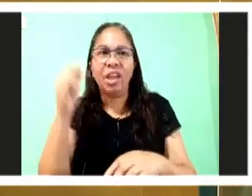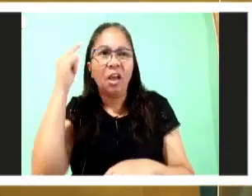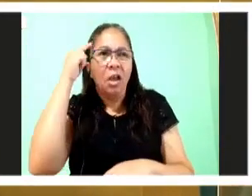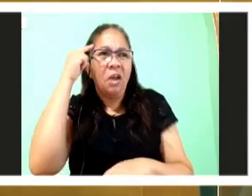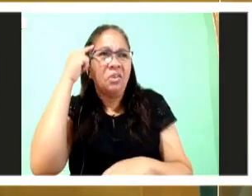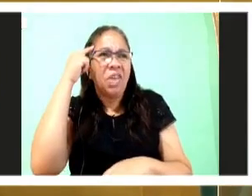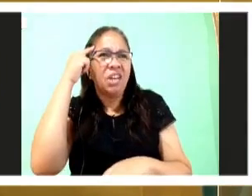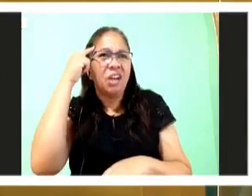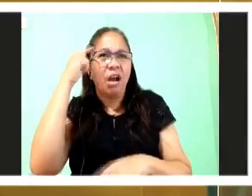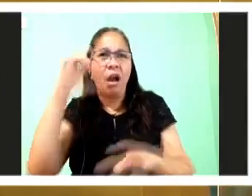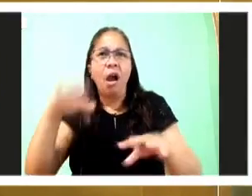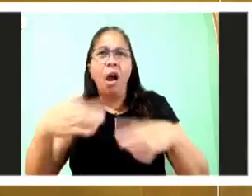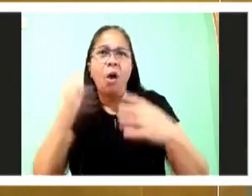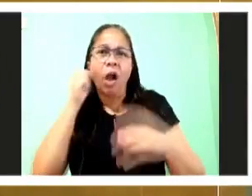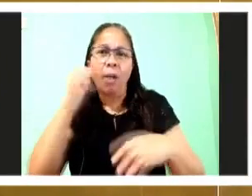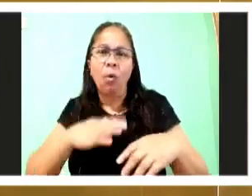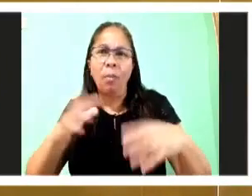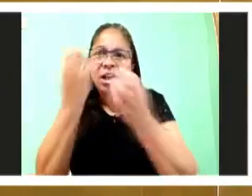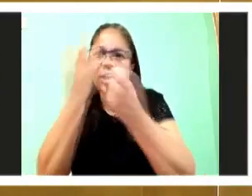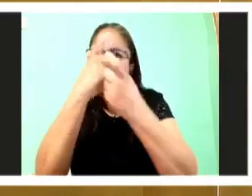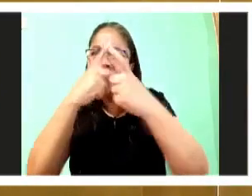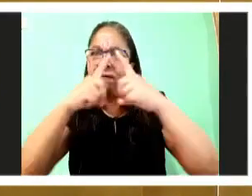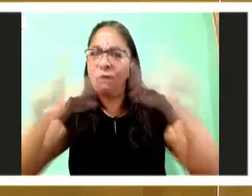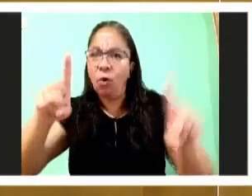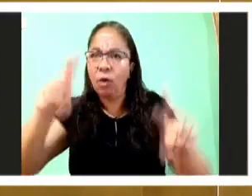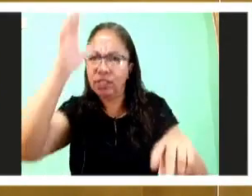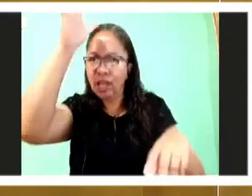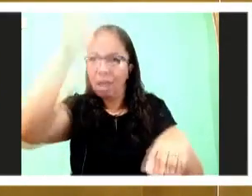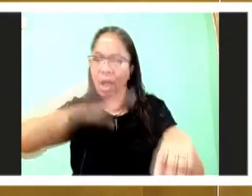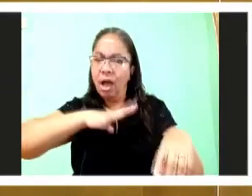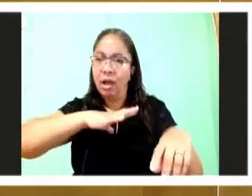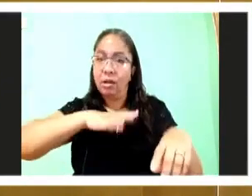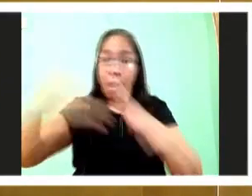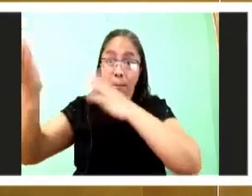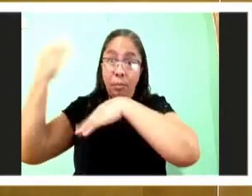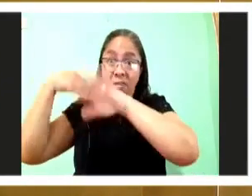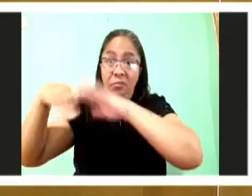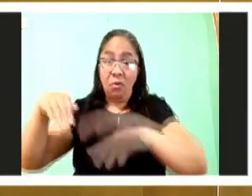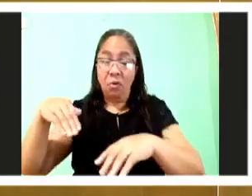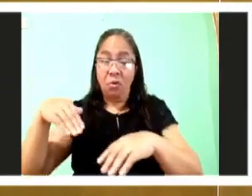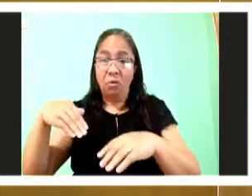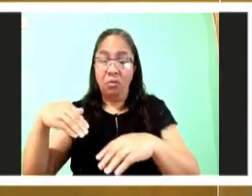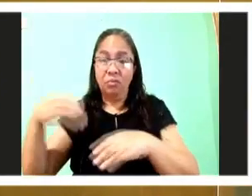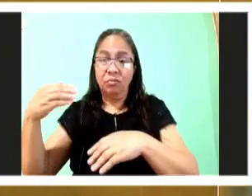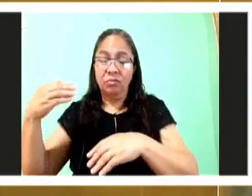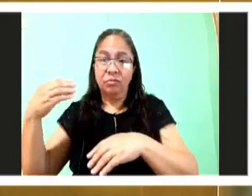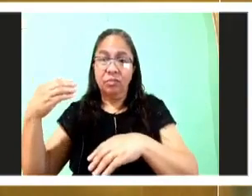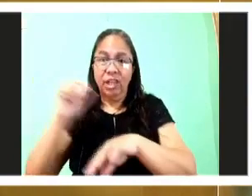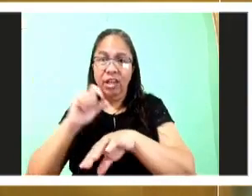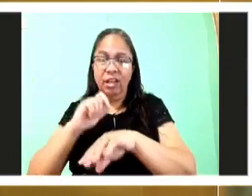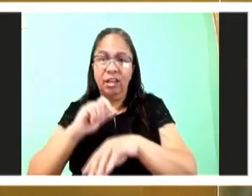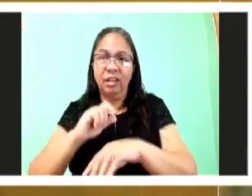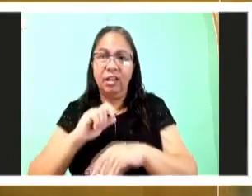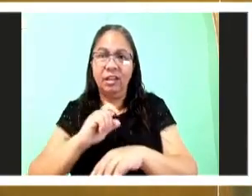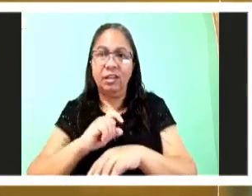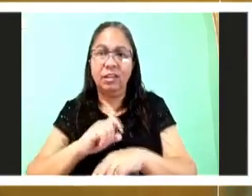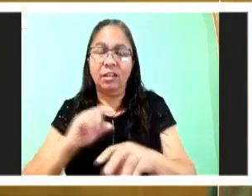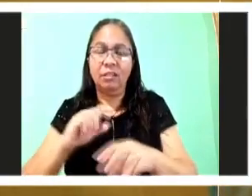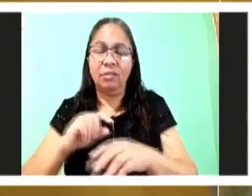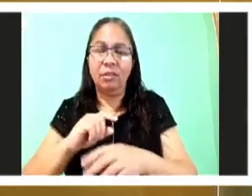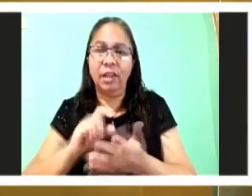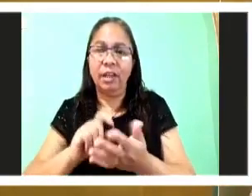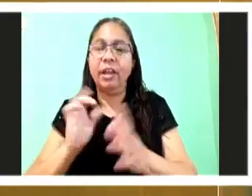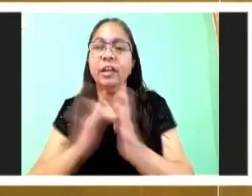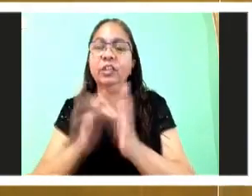husband would have been impossible in that society. That would have been just outrageous. But to make